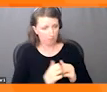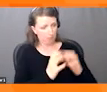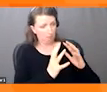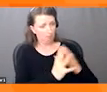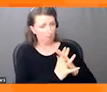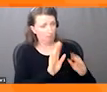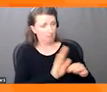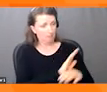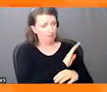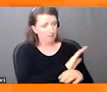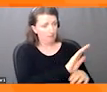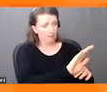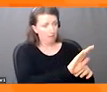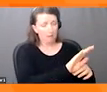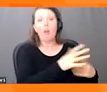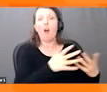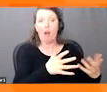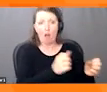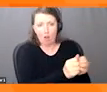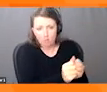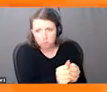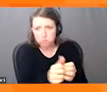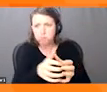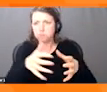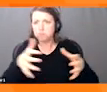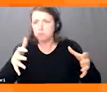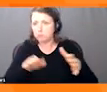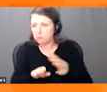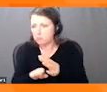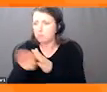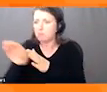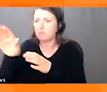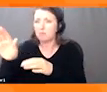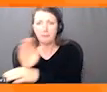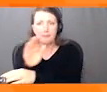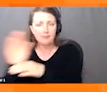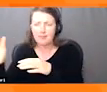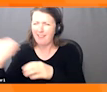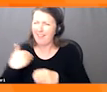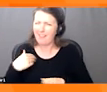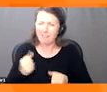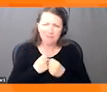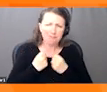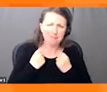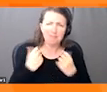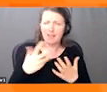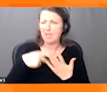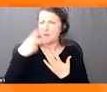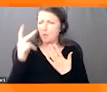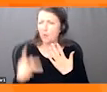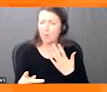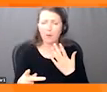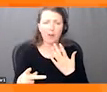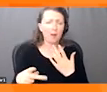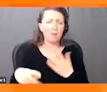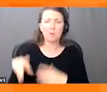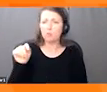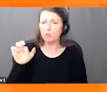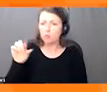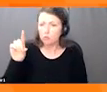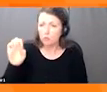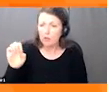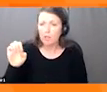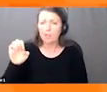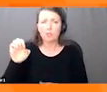up, with lots of programs and workshops, networking opportunities, and even a trade show called the Ontario